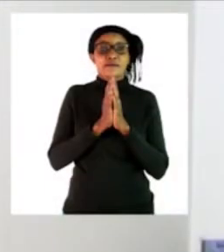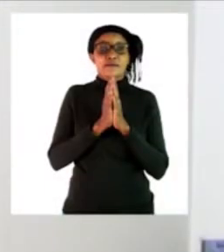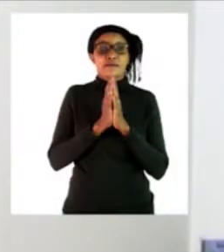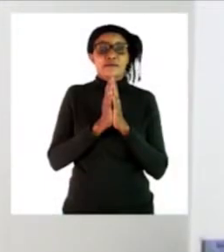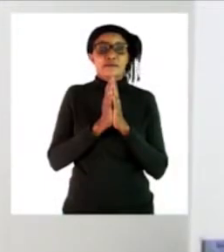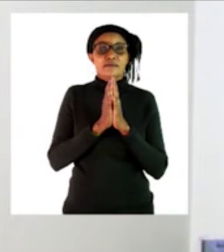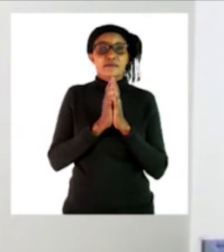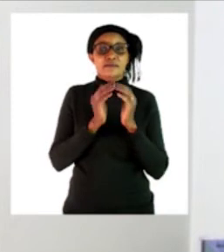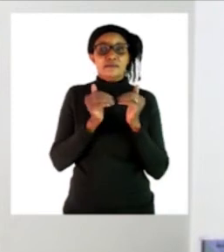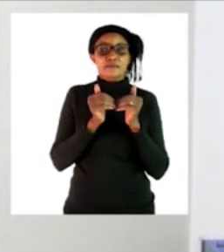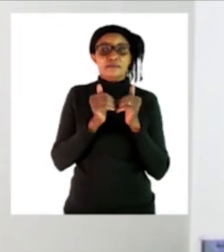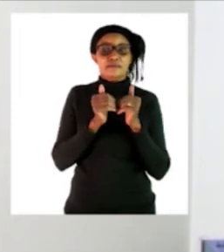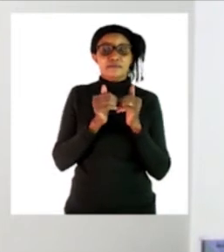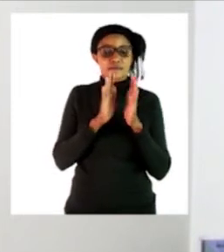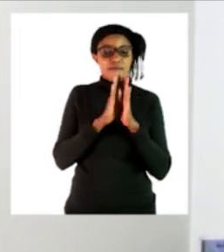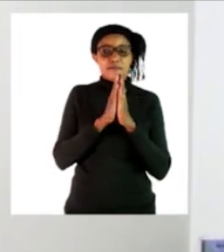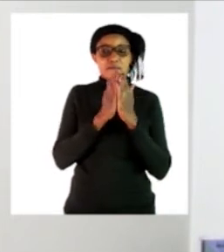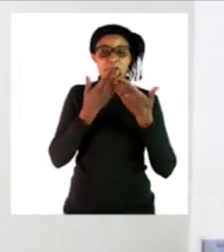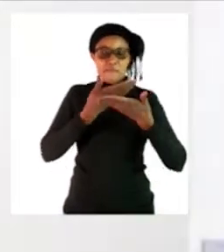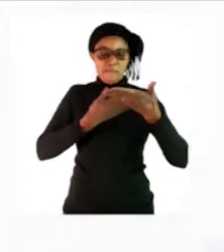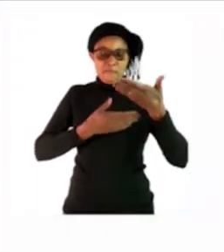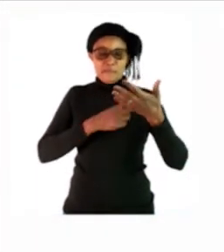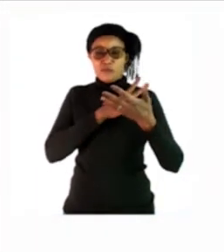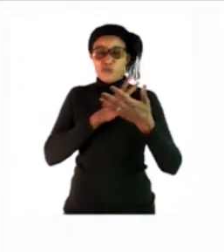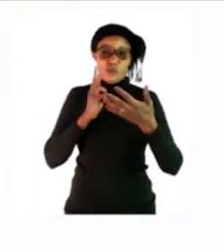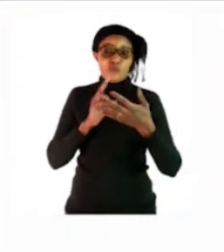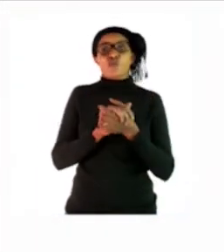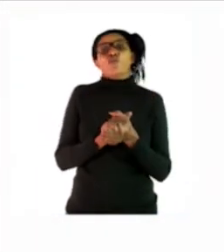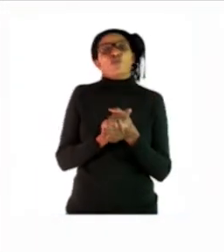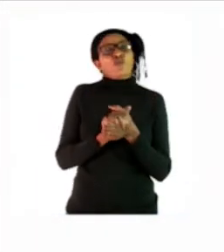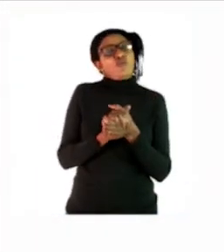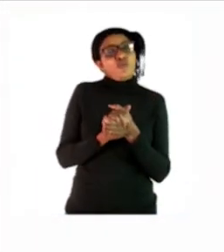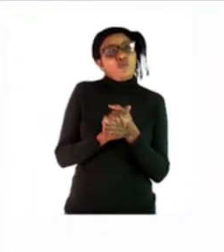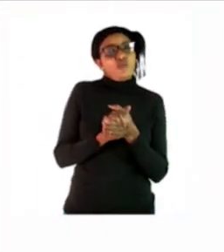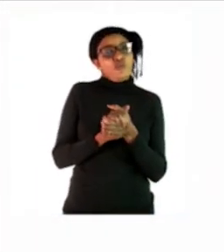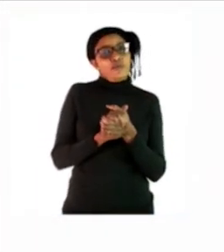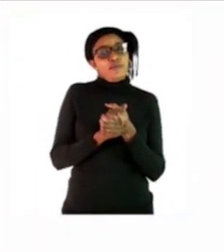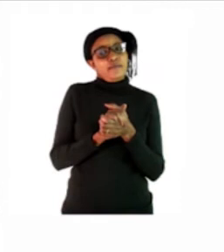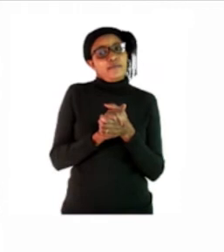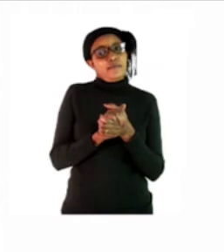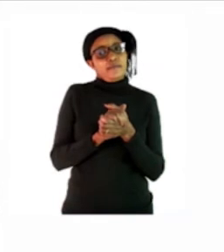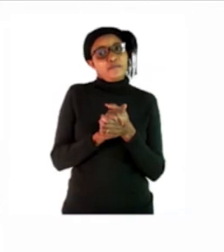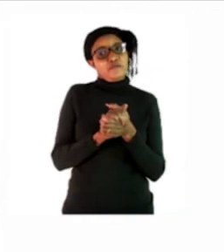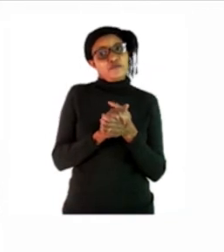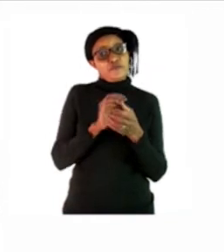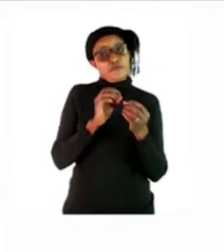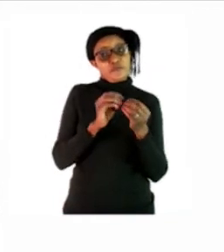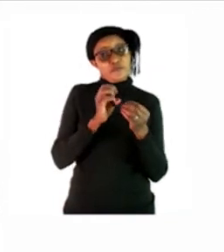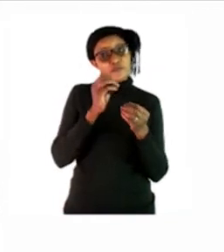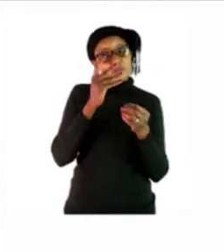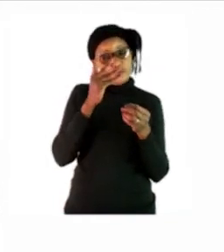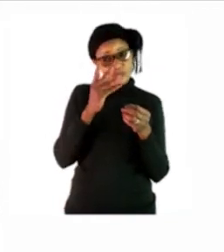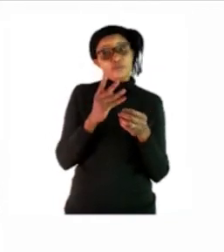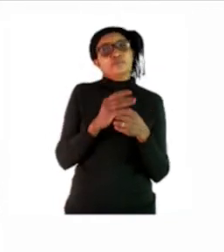Let's go over to page 22. We will be busy with maths and